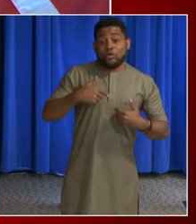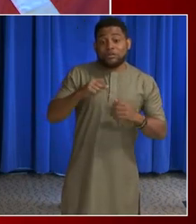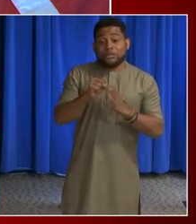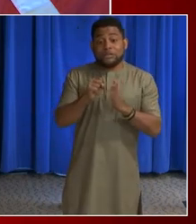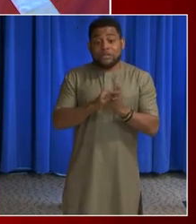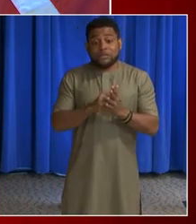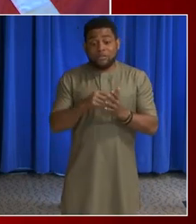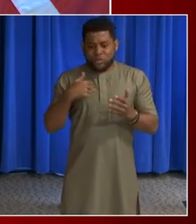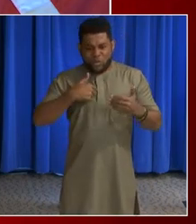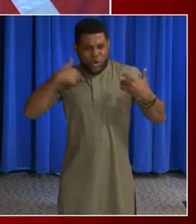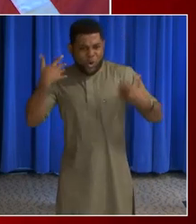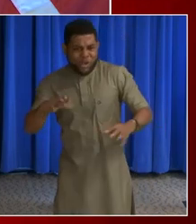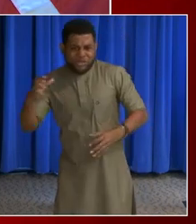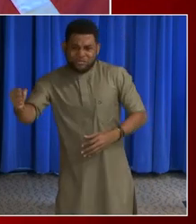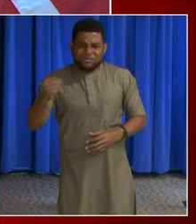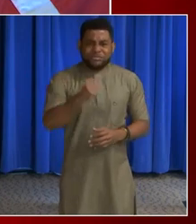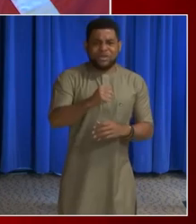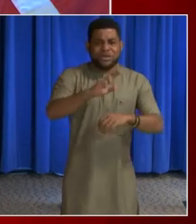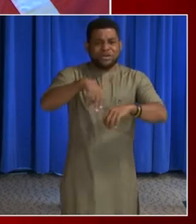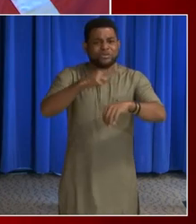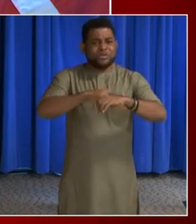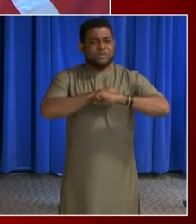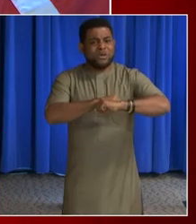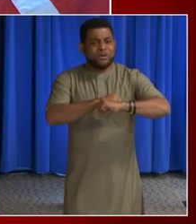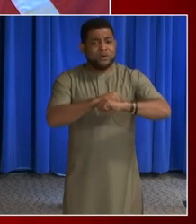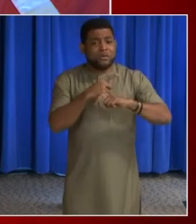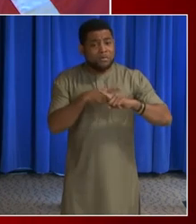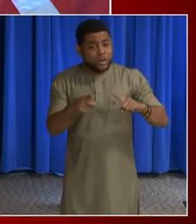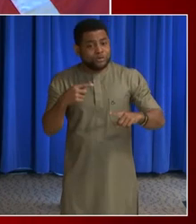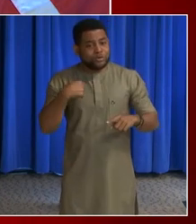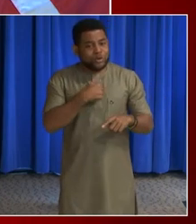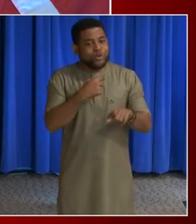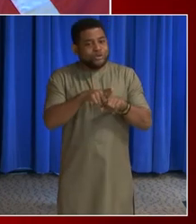Guard. We also need a federal site